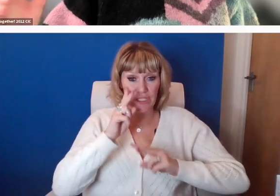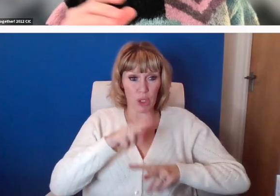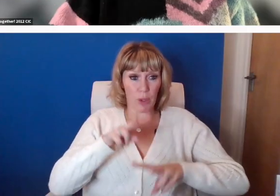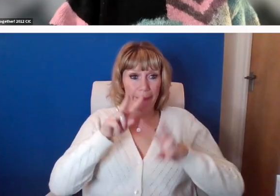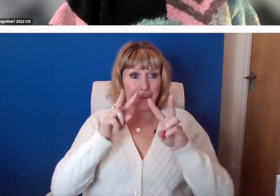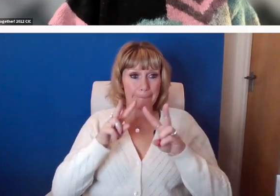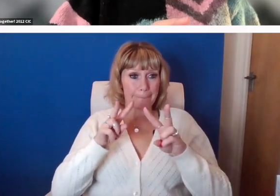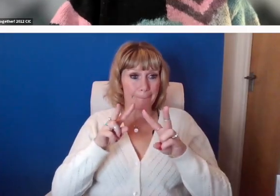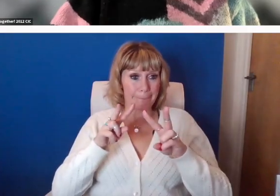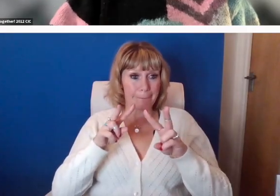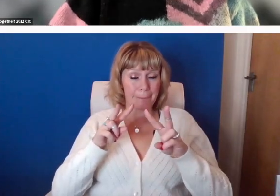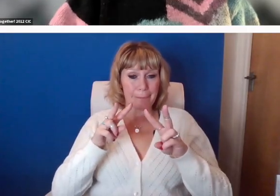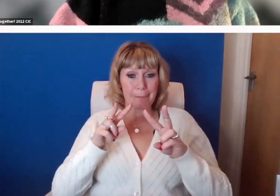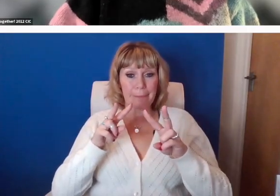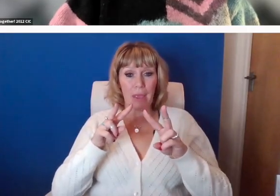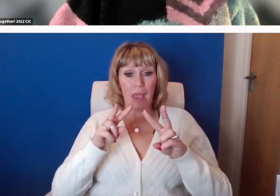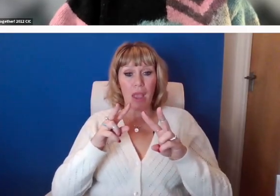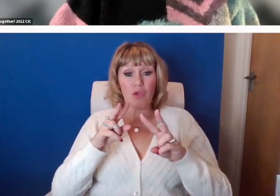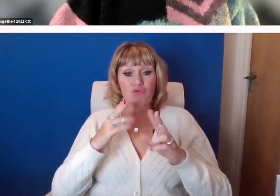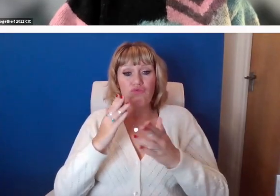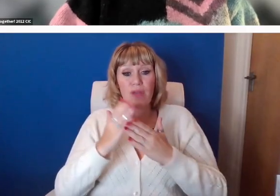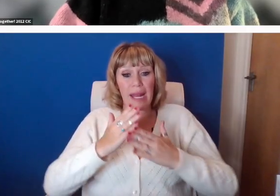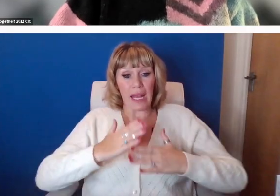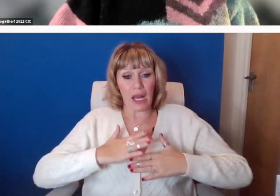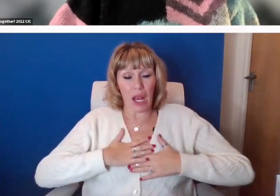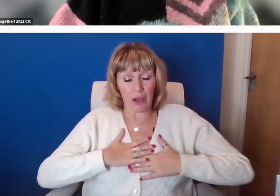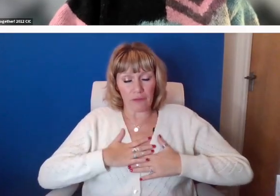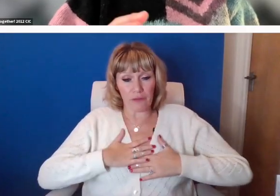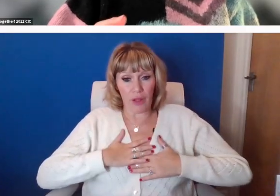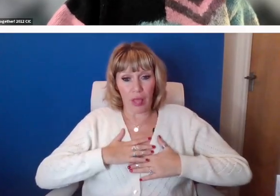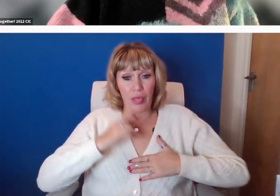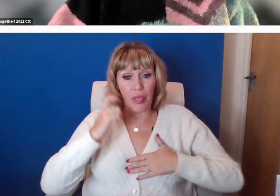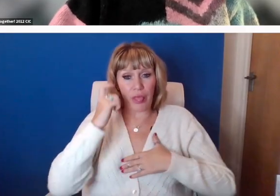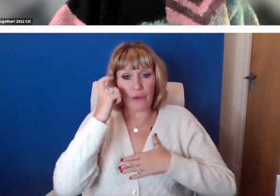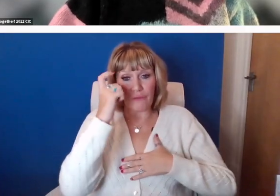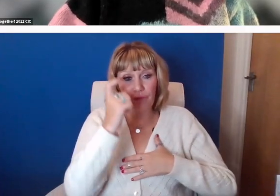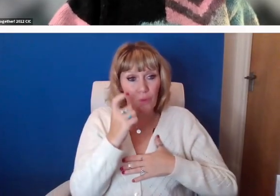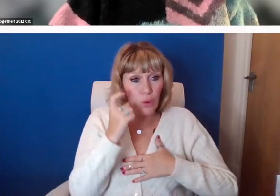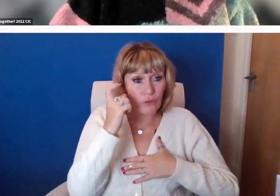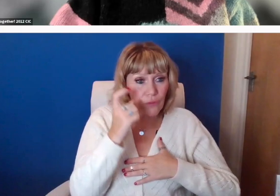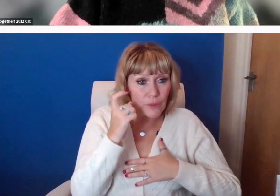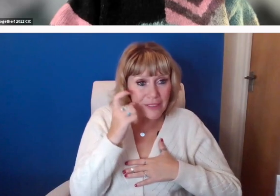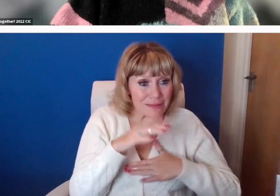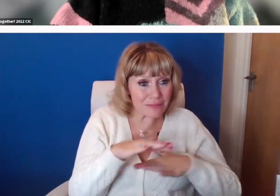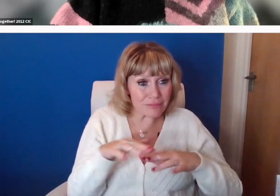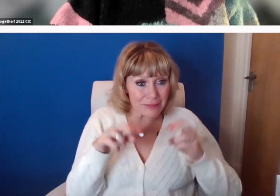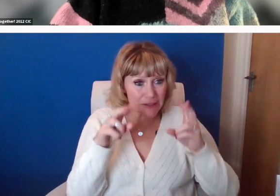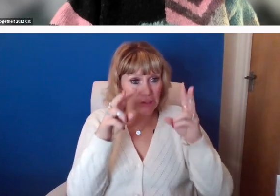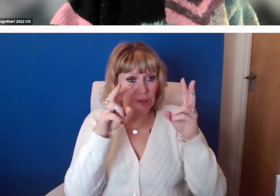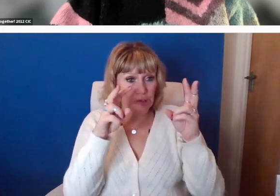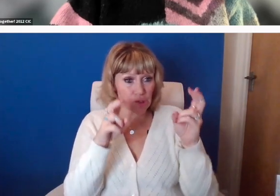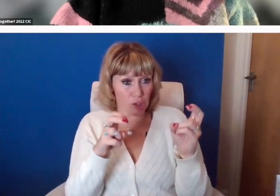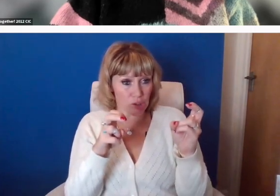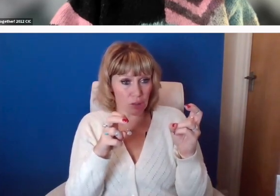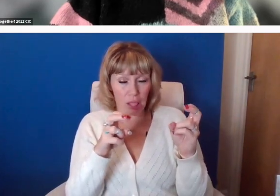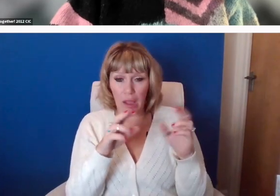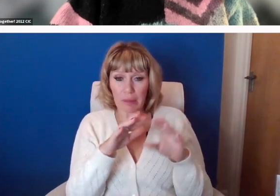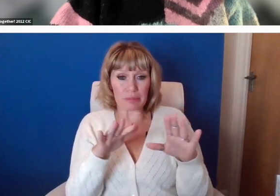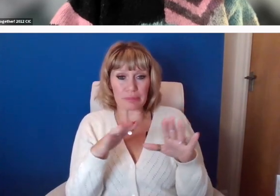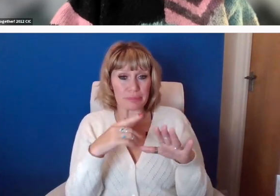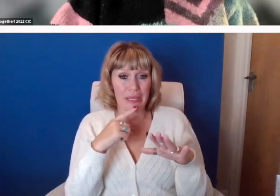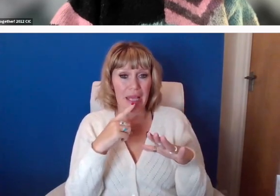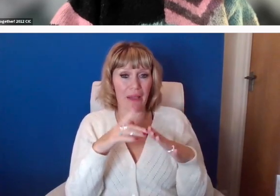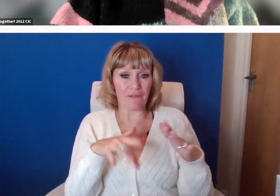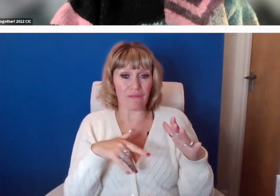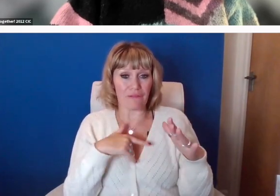I really love the thoughtfulness. It doesn't have a title, but I think it says an awful lot. And